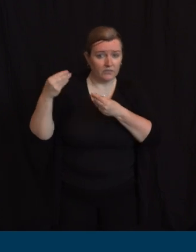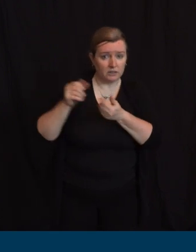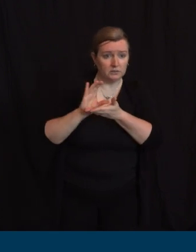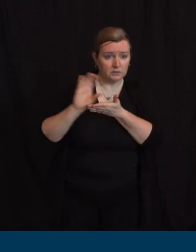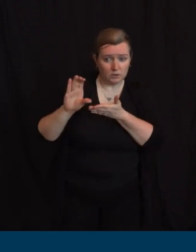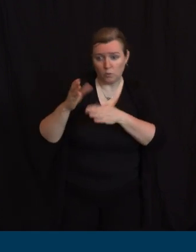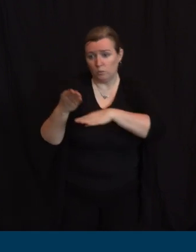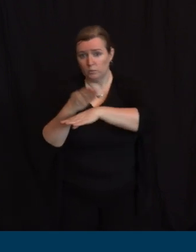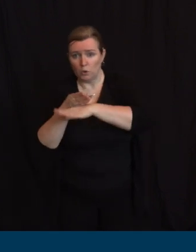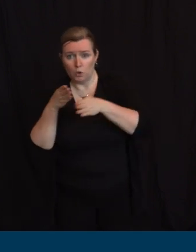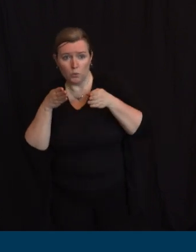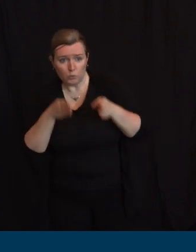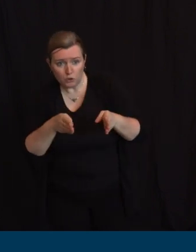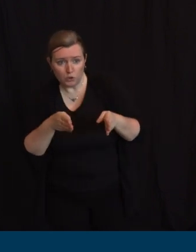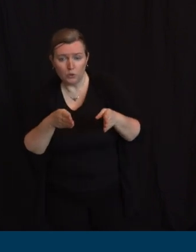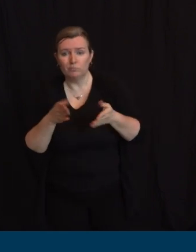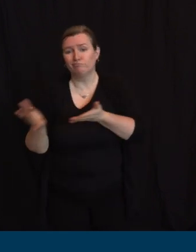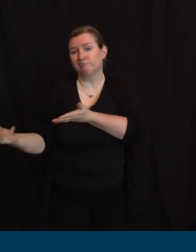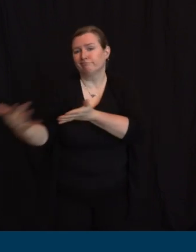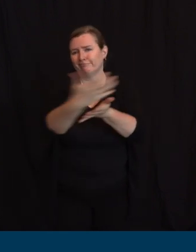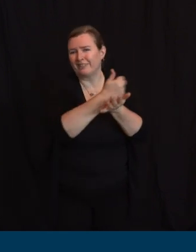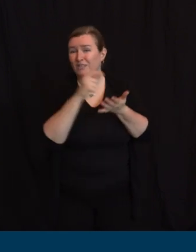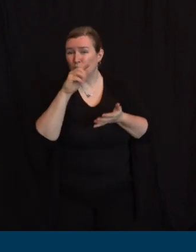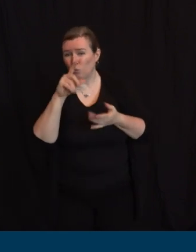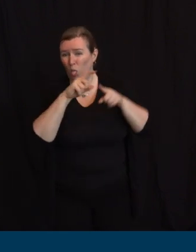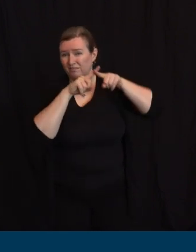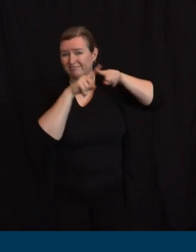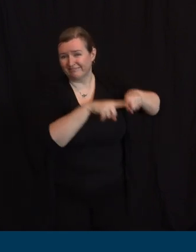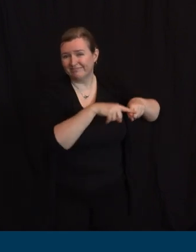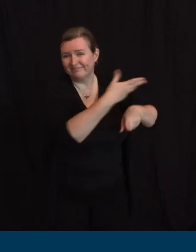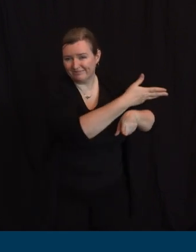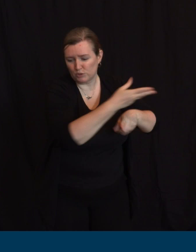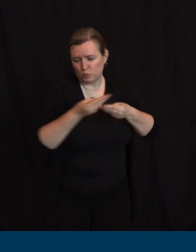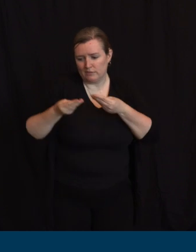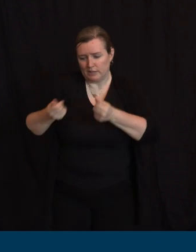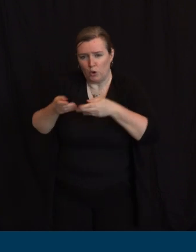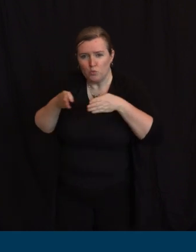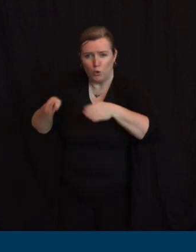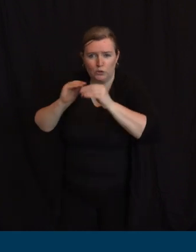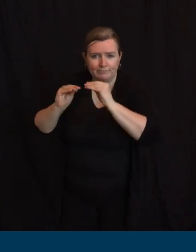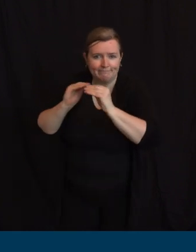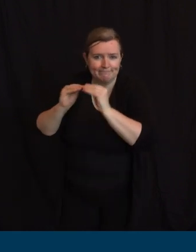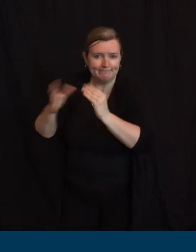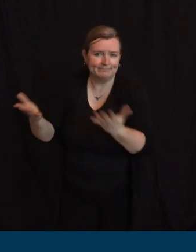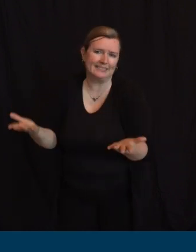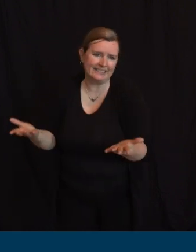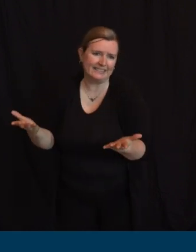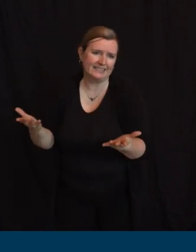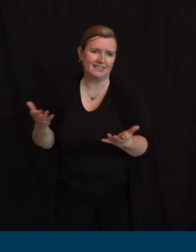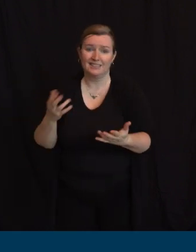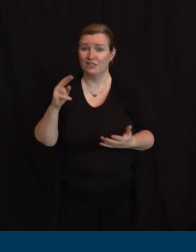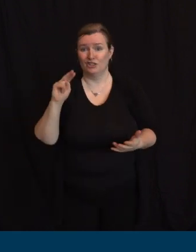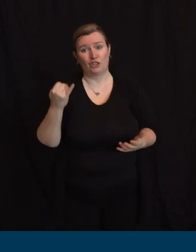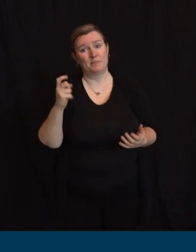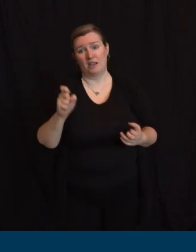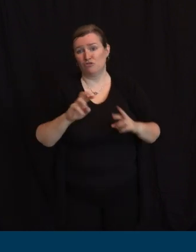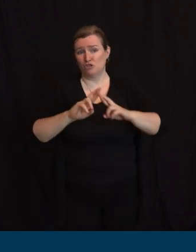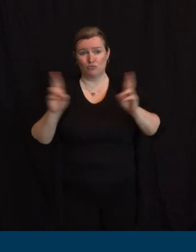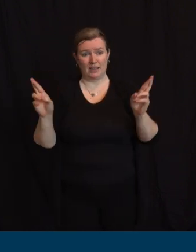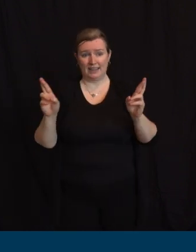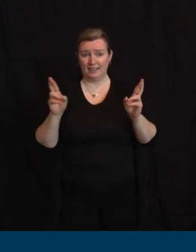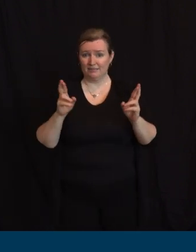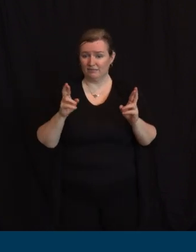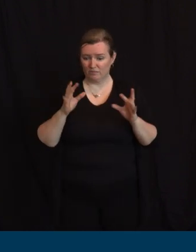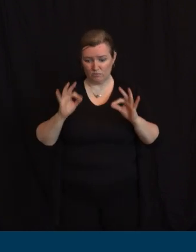going to need to make sure is standing and is there for us in a year, 3 years, 5 years, 10 or 20 years.